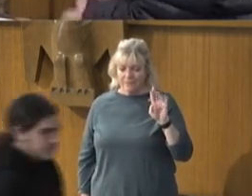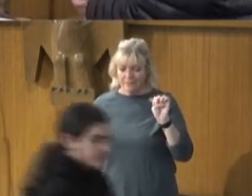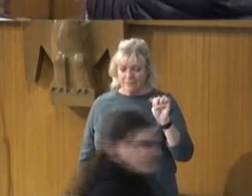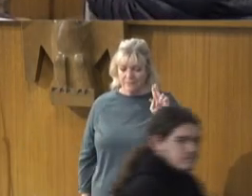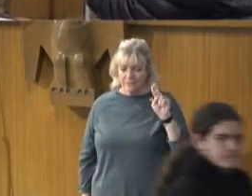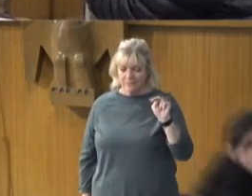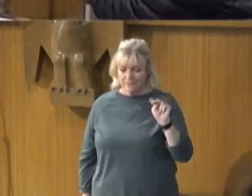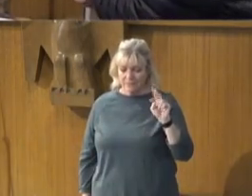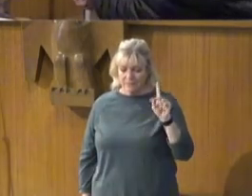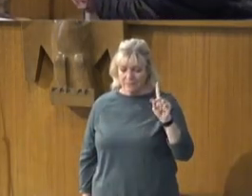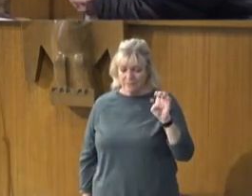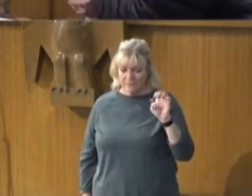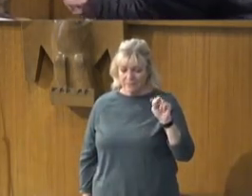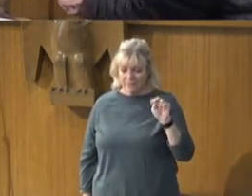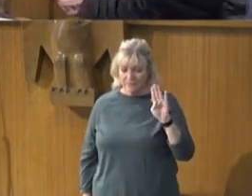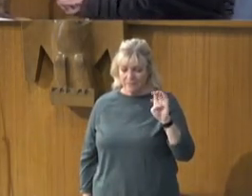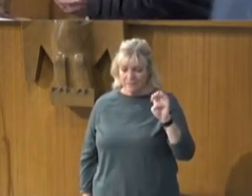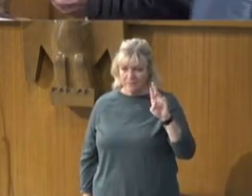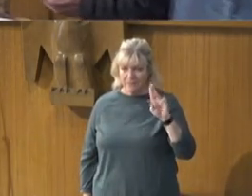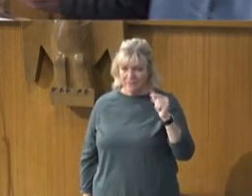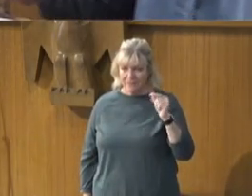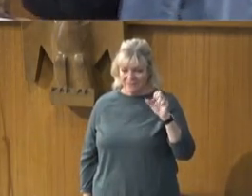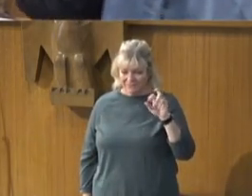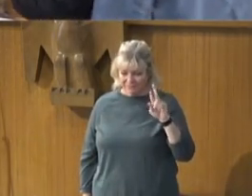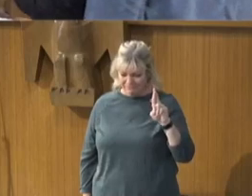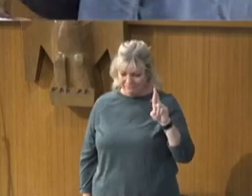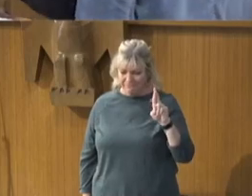Elsie Fraudenberger.